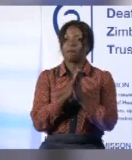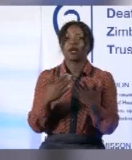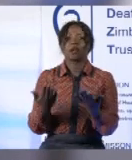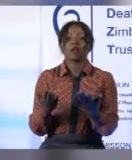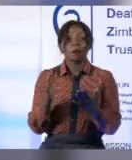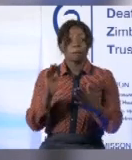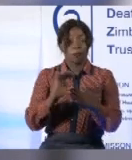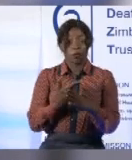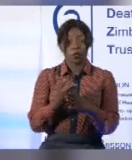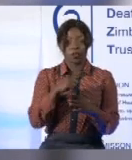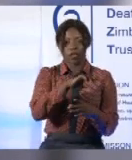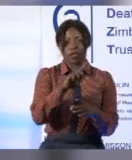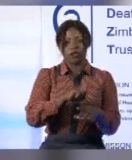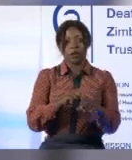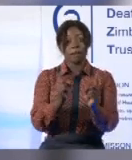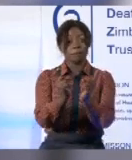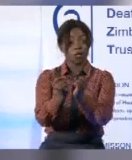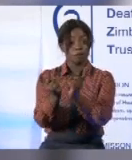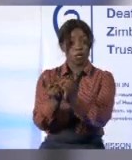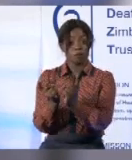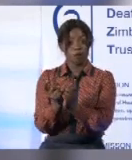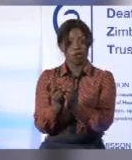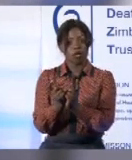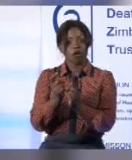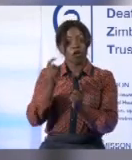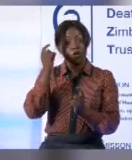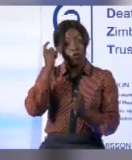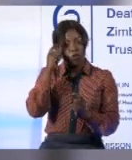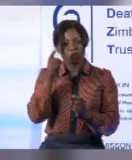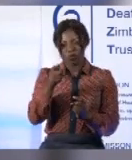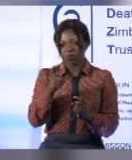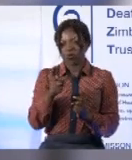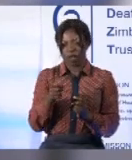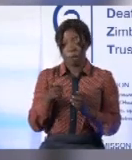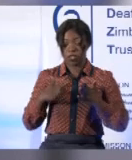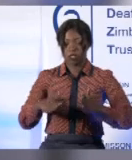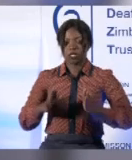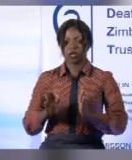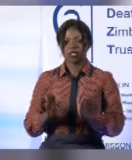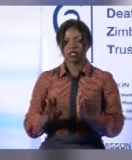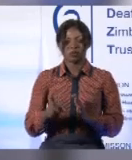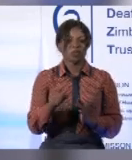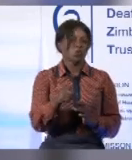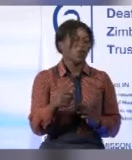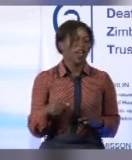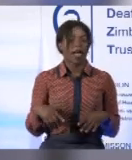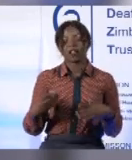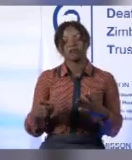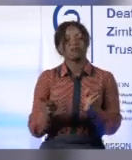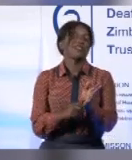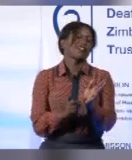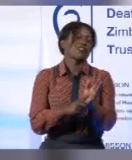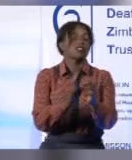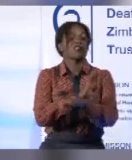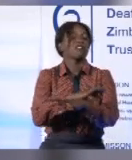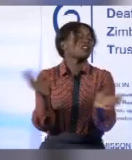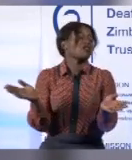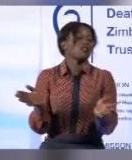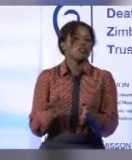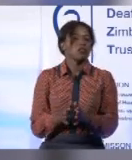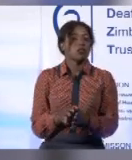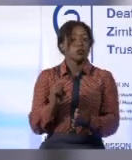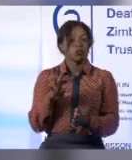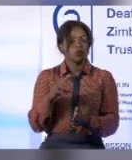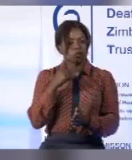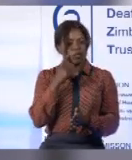were like, I can say to you, this person another serious thing. This person this is just a play. So I think when you